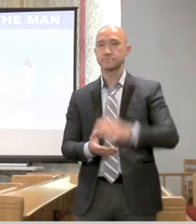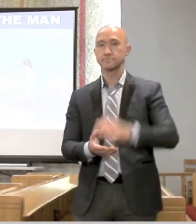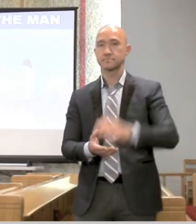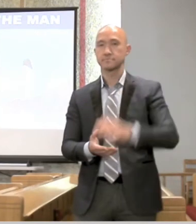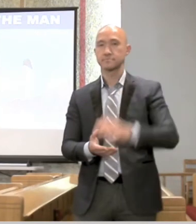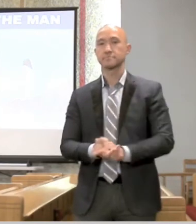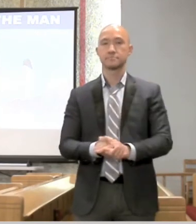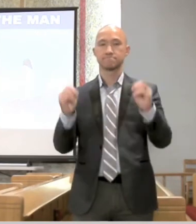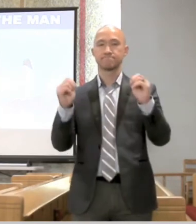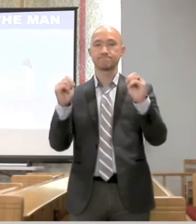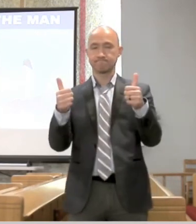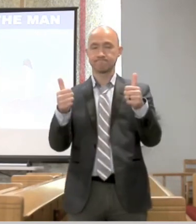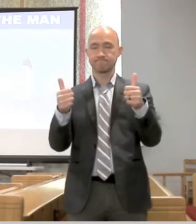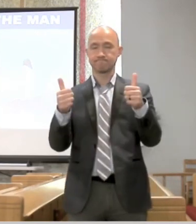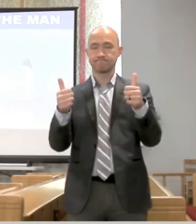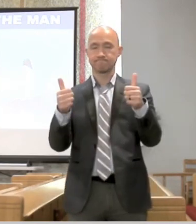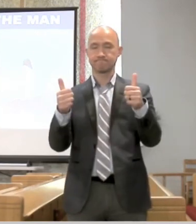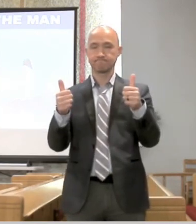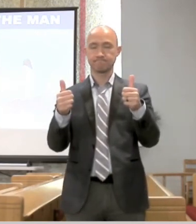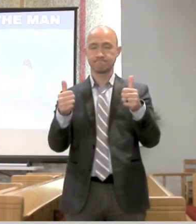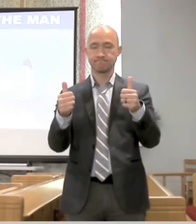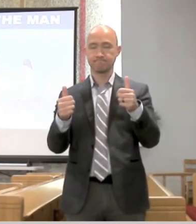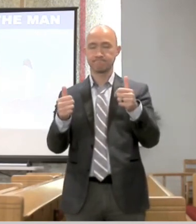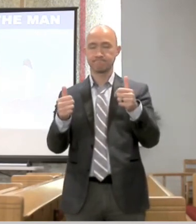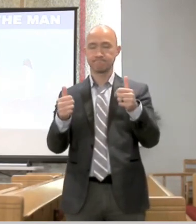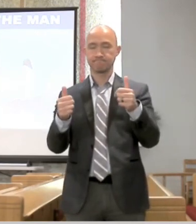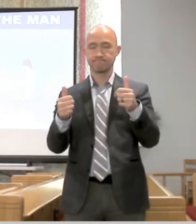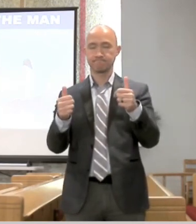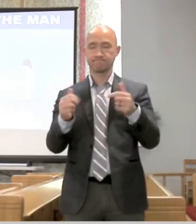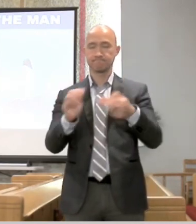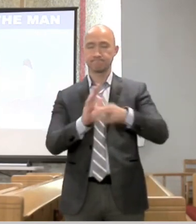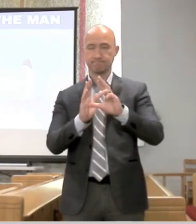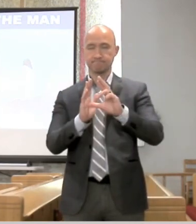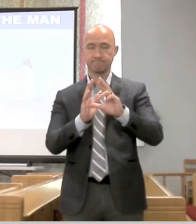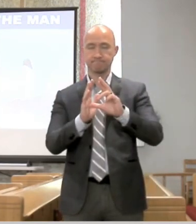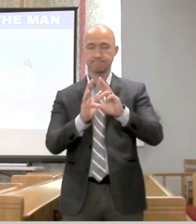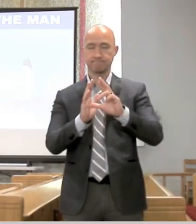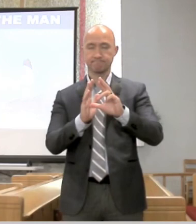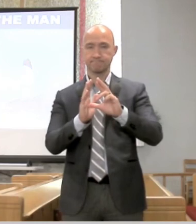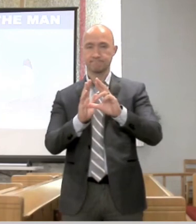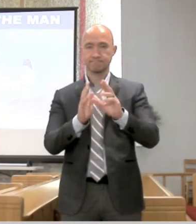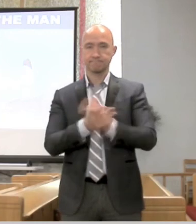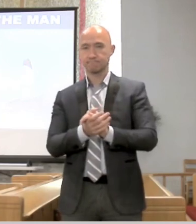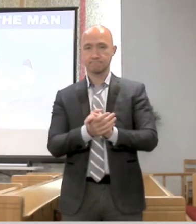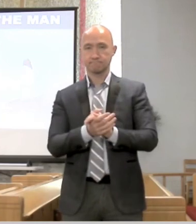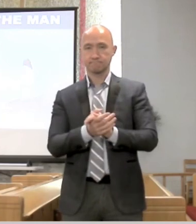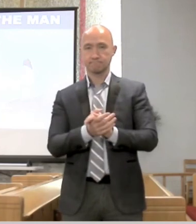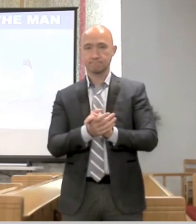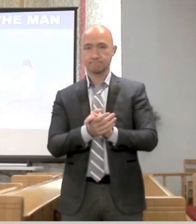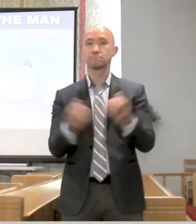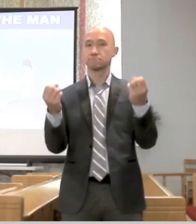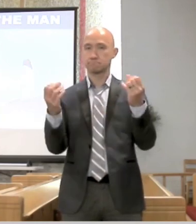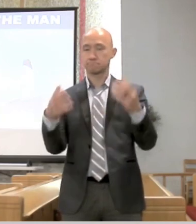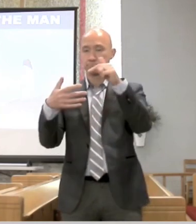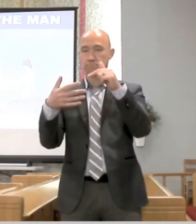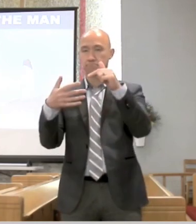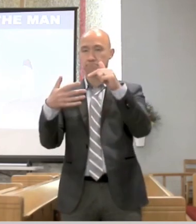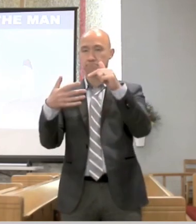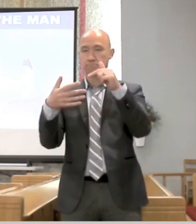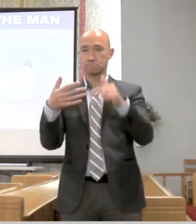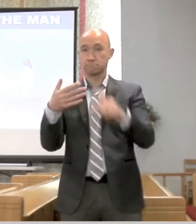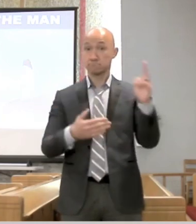going to do a quick review of the process of the trials. It's going to sound very historical. I hope it's of interest to you. Then we're going to